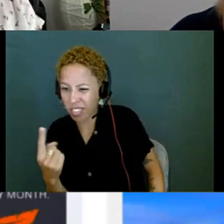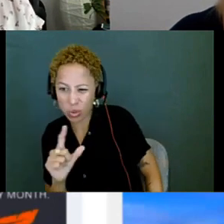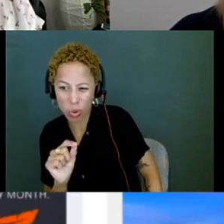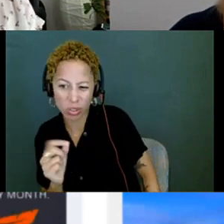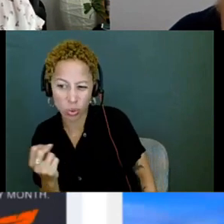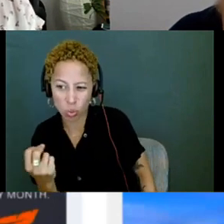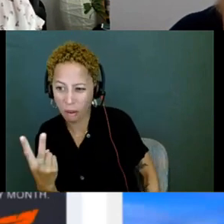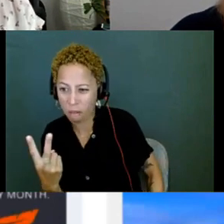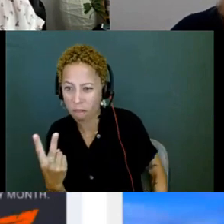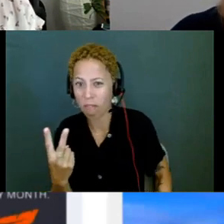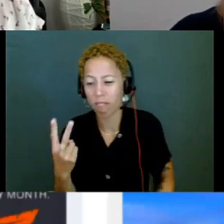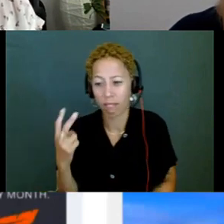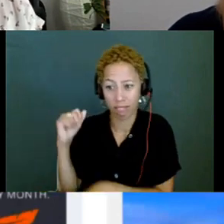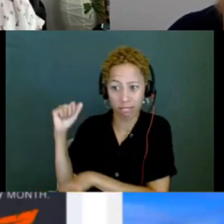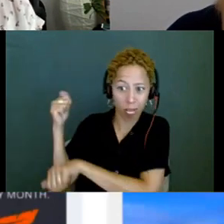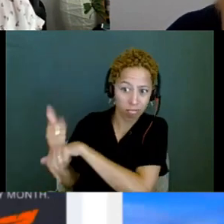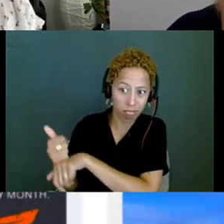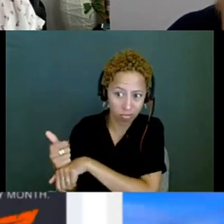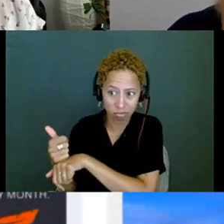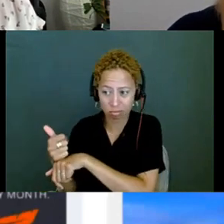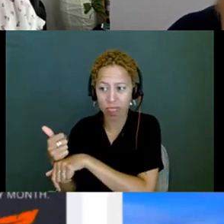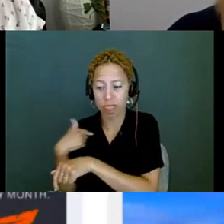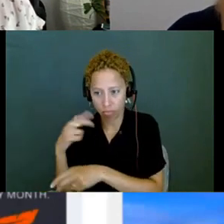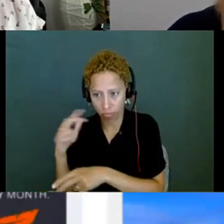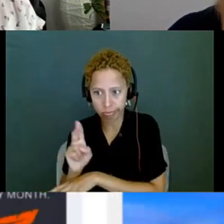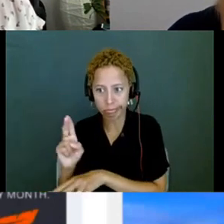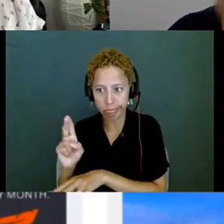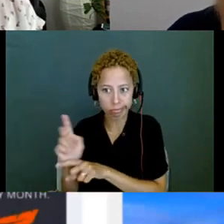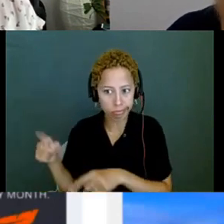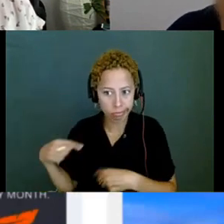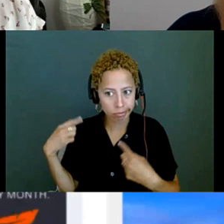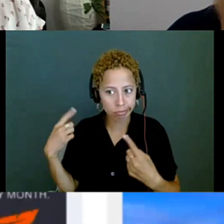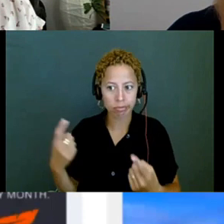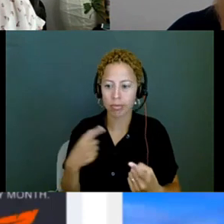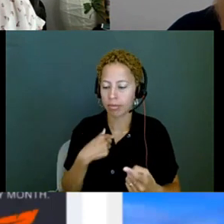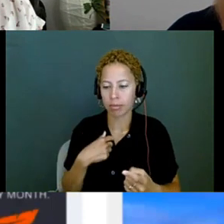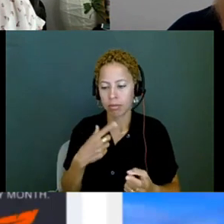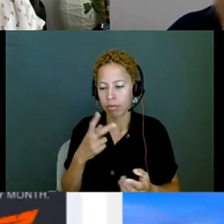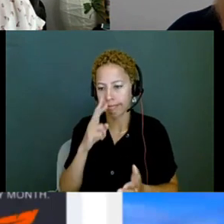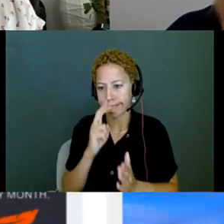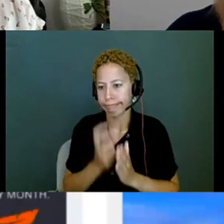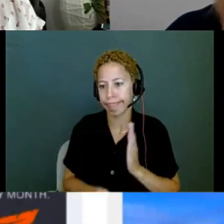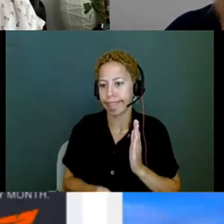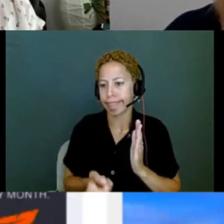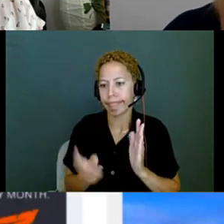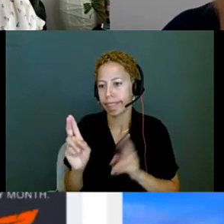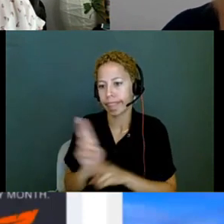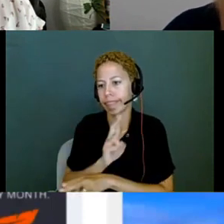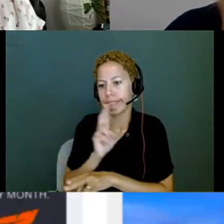2012, since it was invented. And I've been a diehard fan ever since.